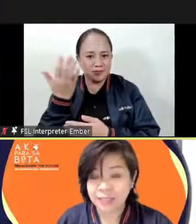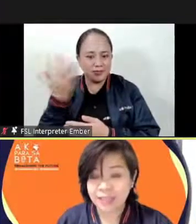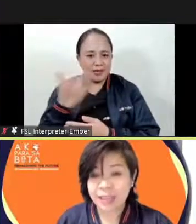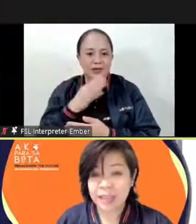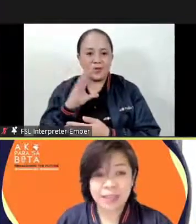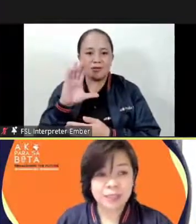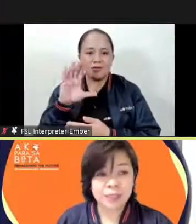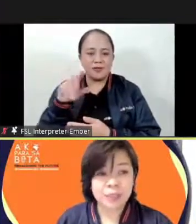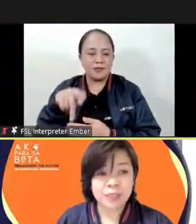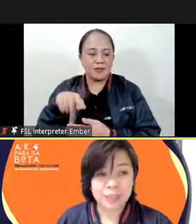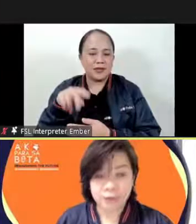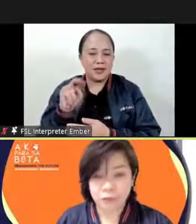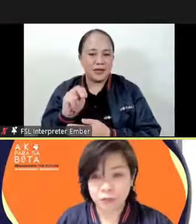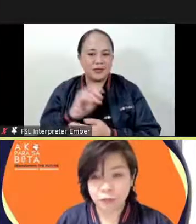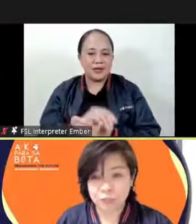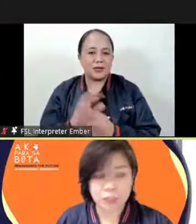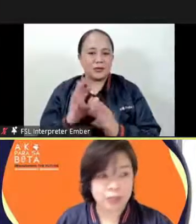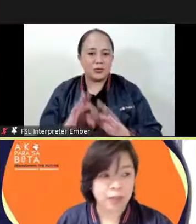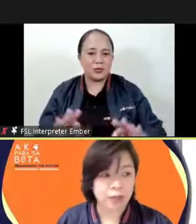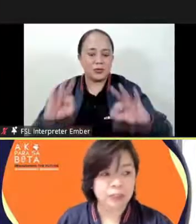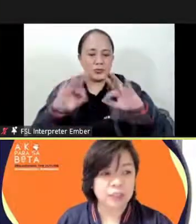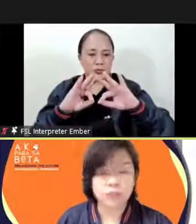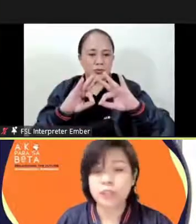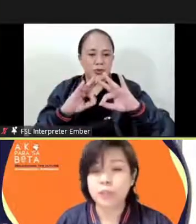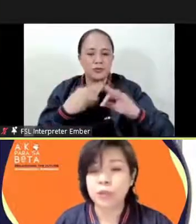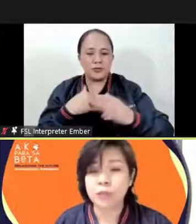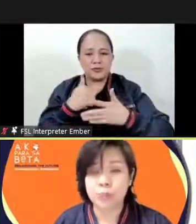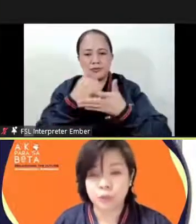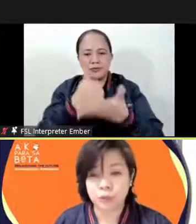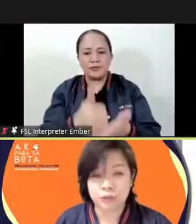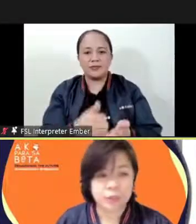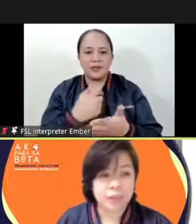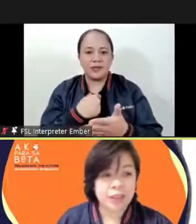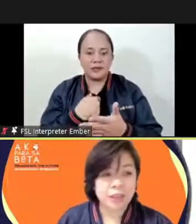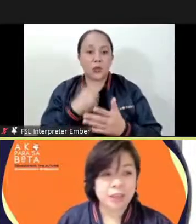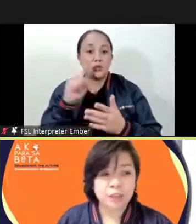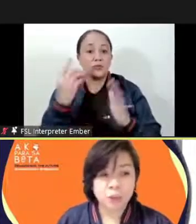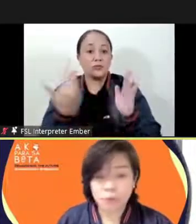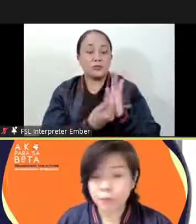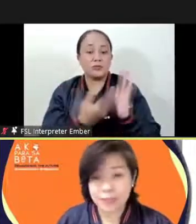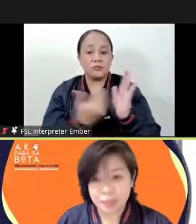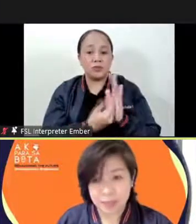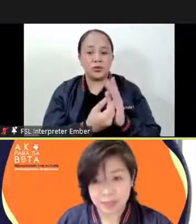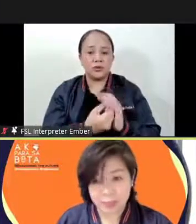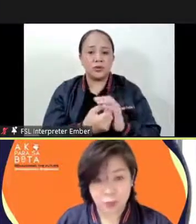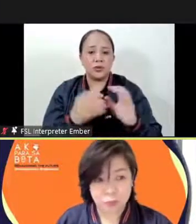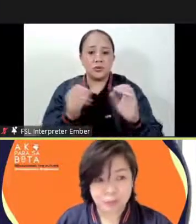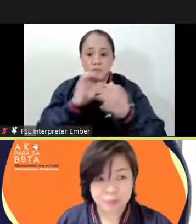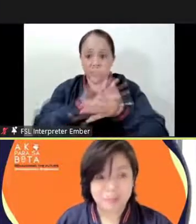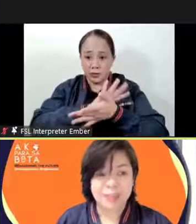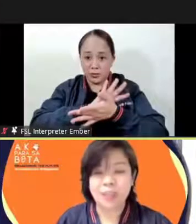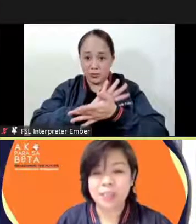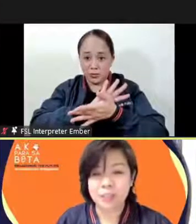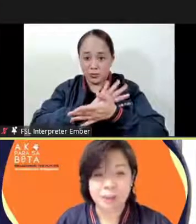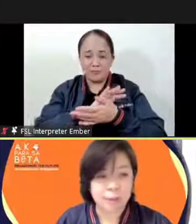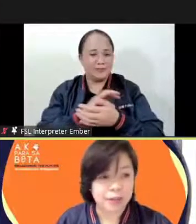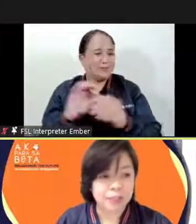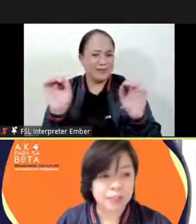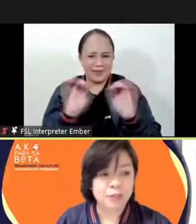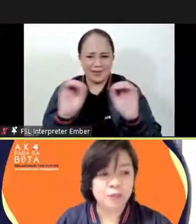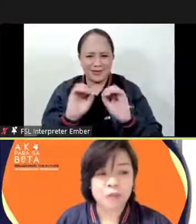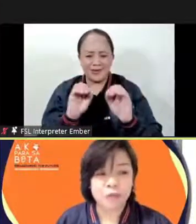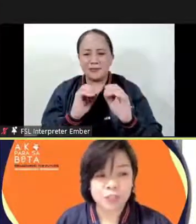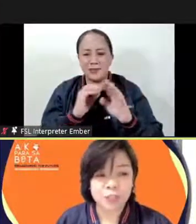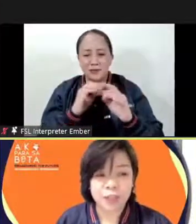CPN and UNICEF for reaching out. This only proves that no pandemic can stop